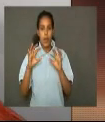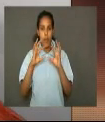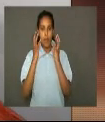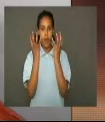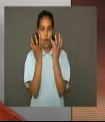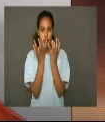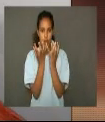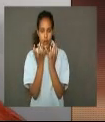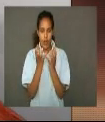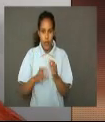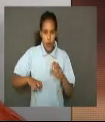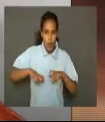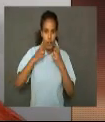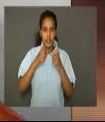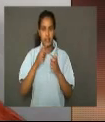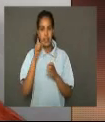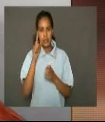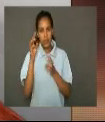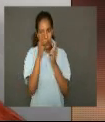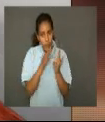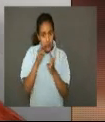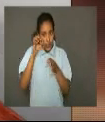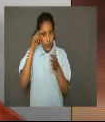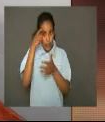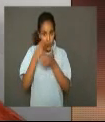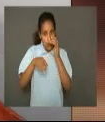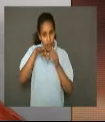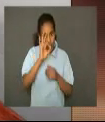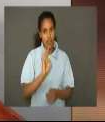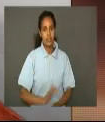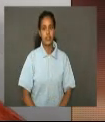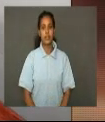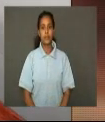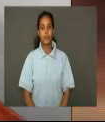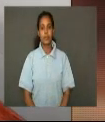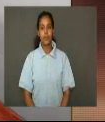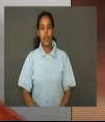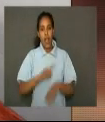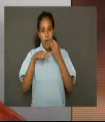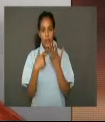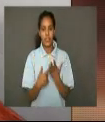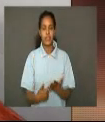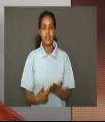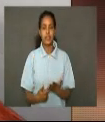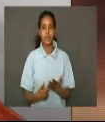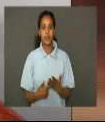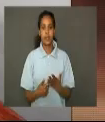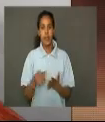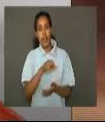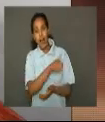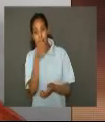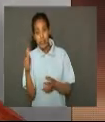collide in certain ways, points can be gained. However,